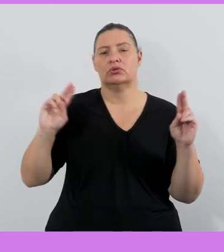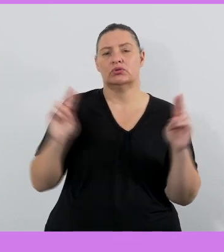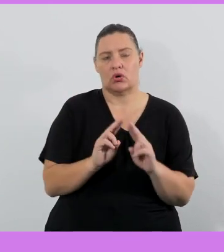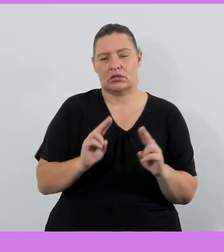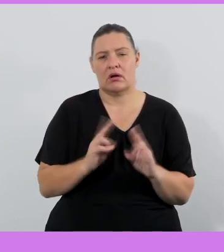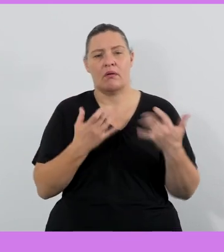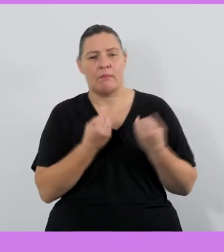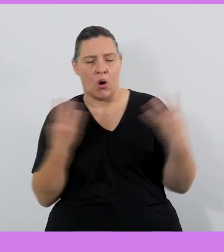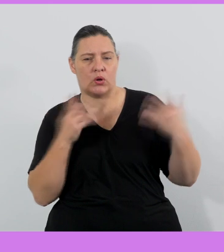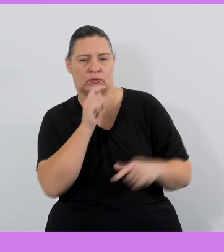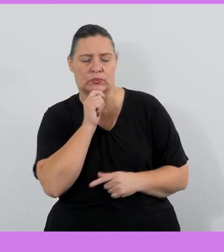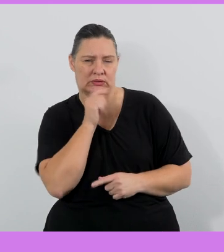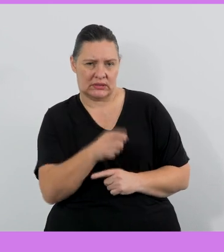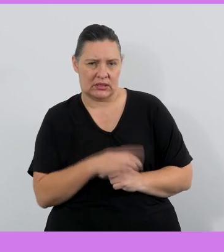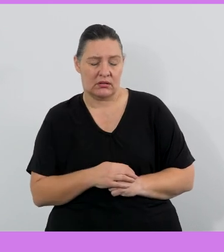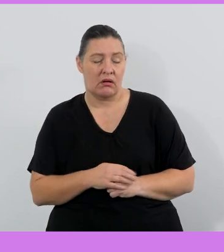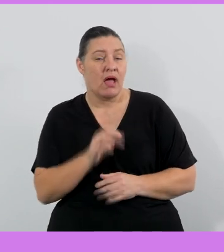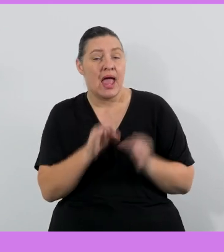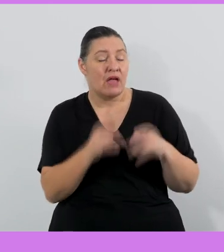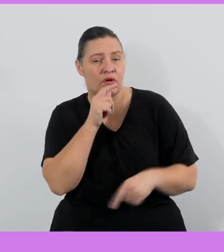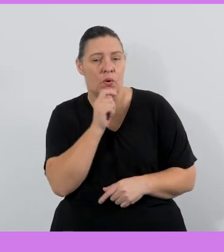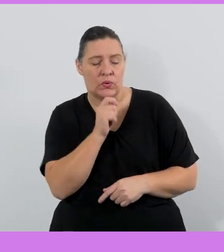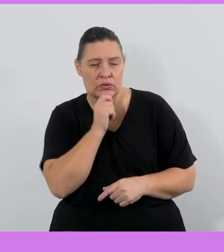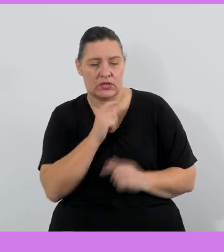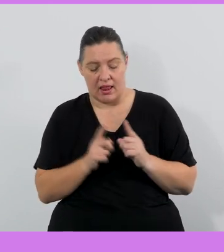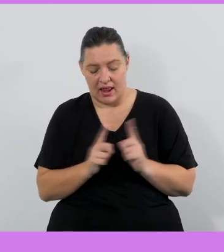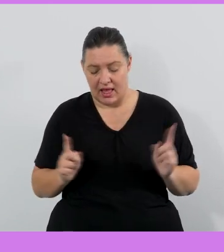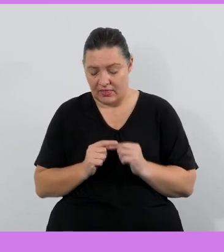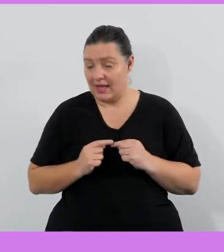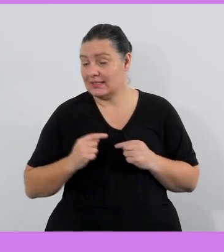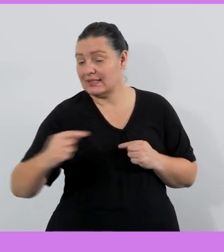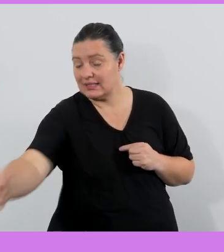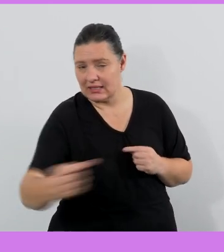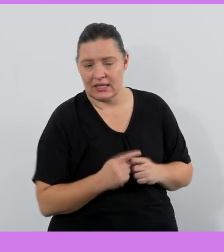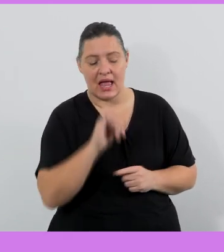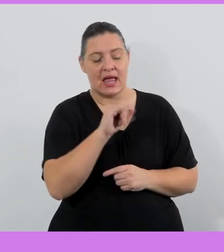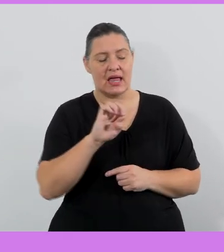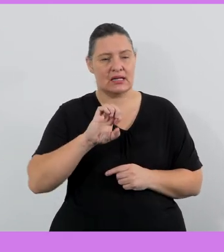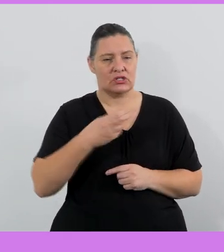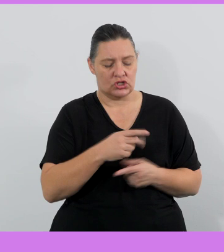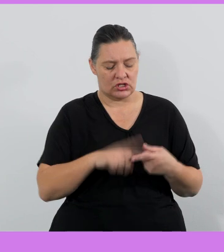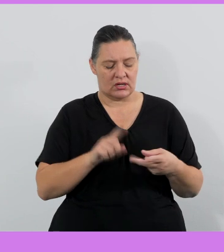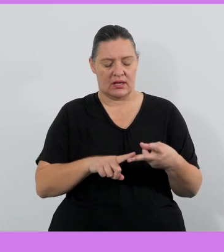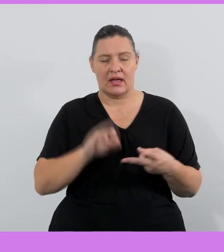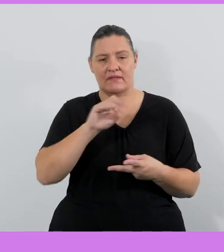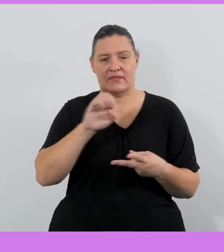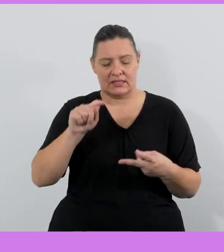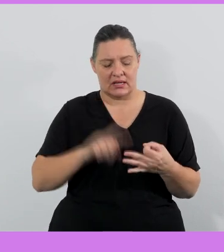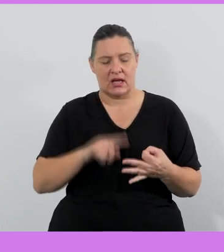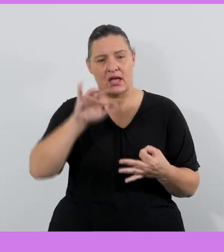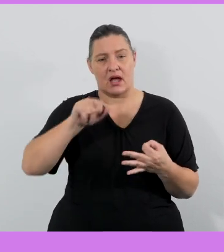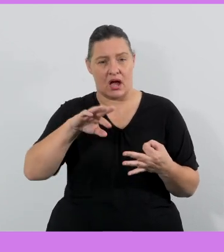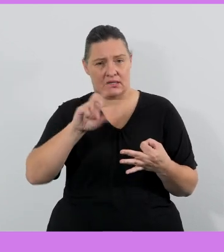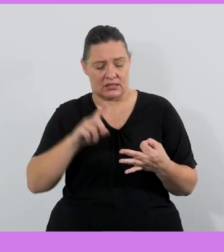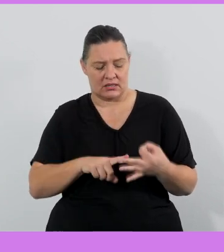abbreviations commonly used. For example, when we work with length and distance, we refer to inches, feet, yards, miles, and